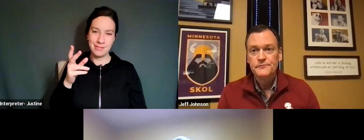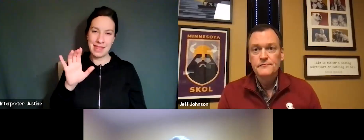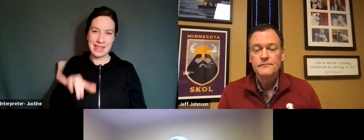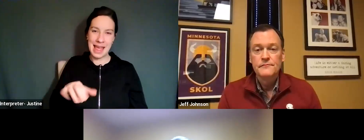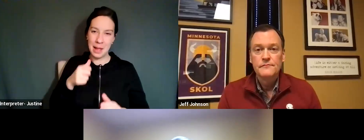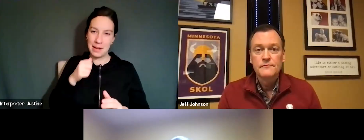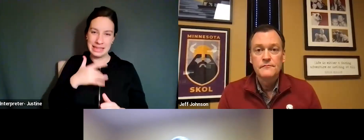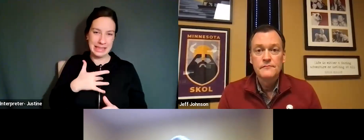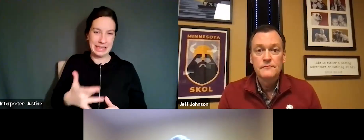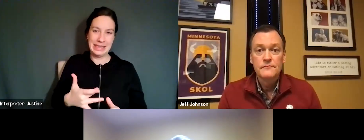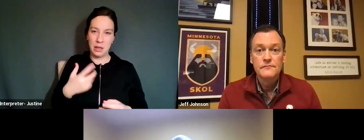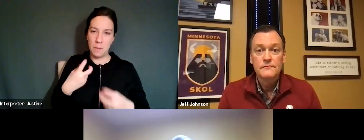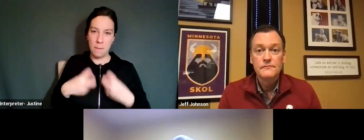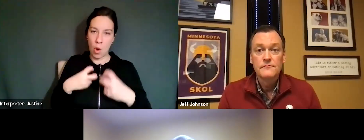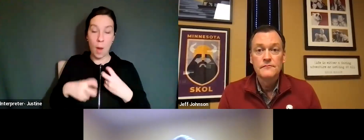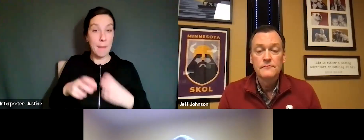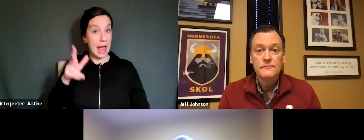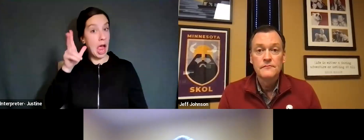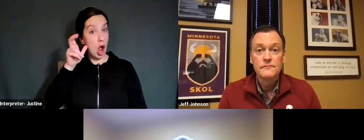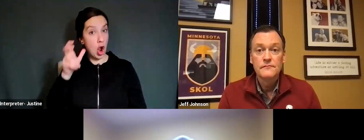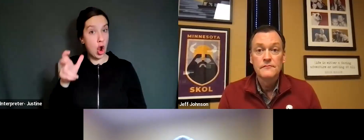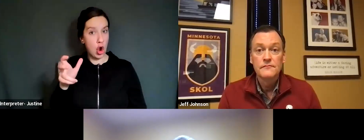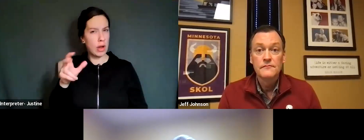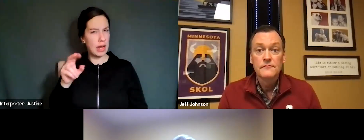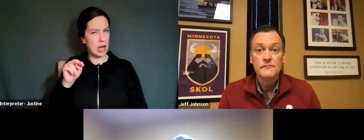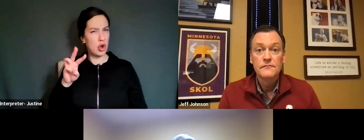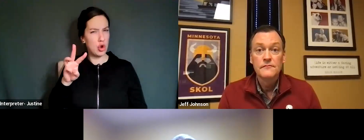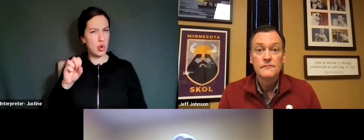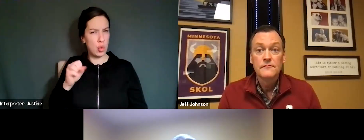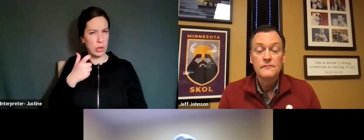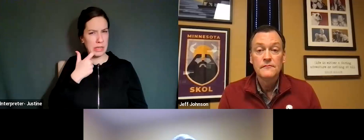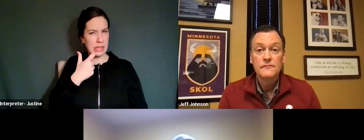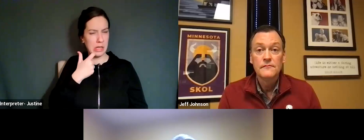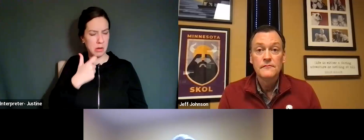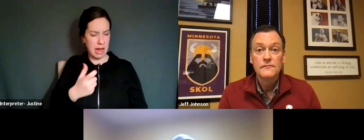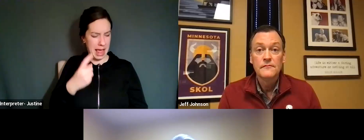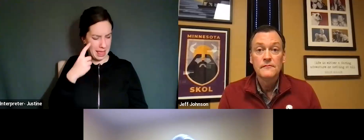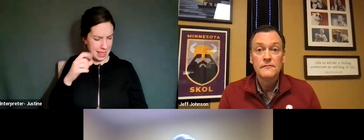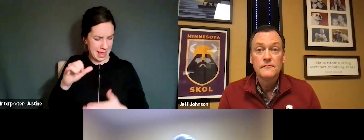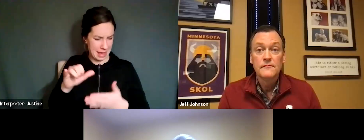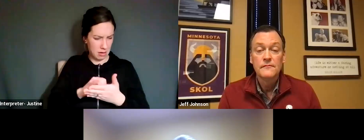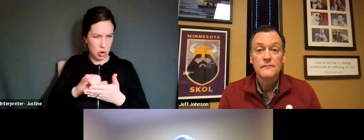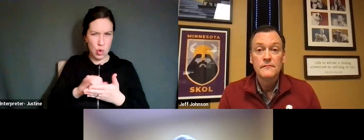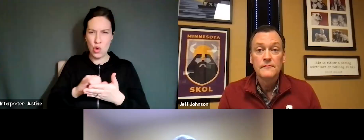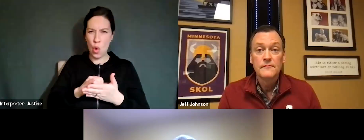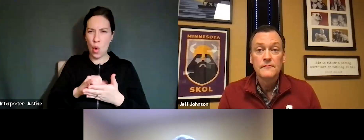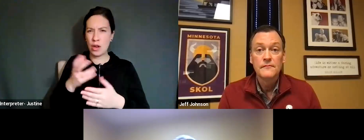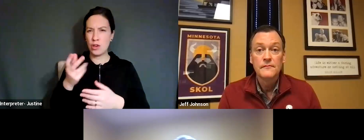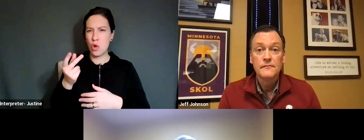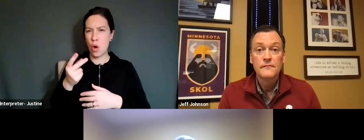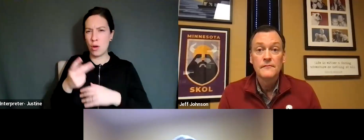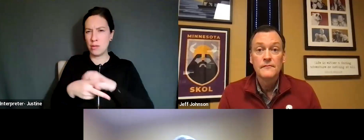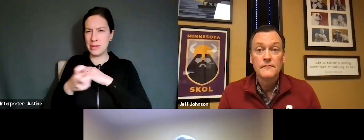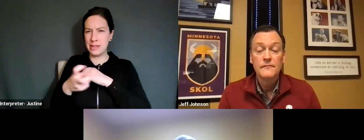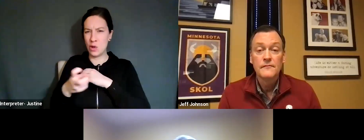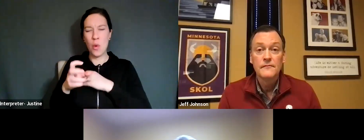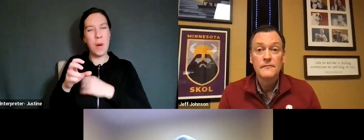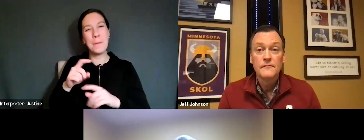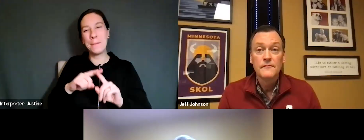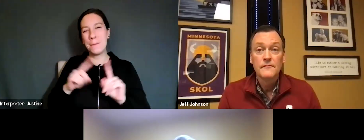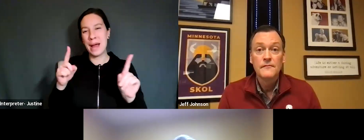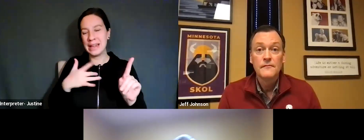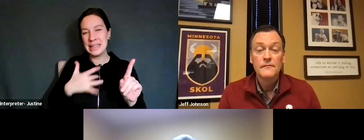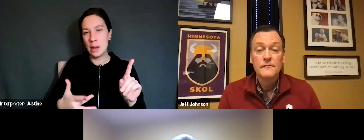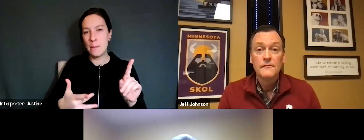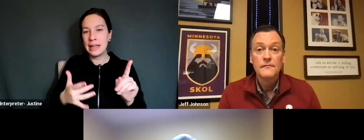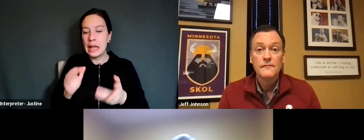know I did just hear on the news dogs being stolen, and let's say it was out in New York or something, like they got a run of that, but it usually is the little